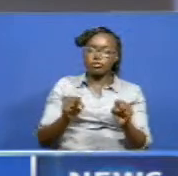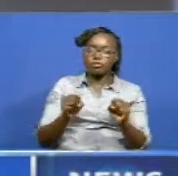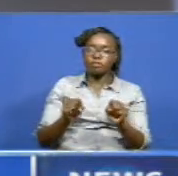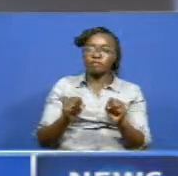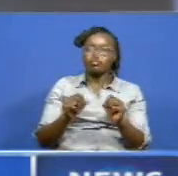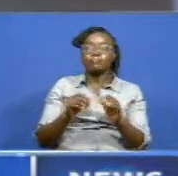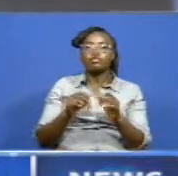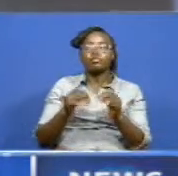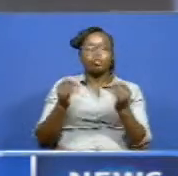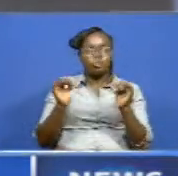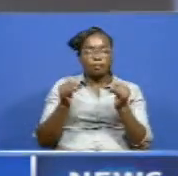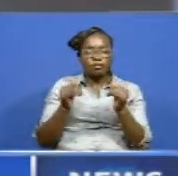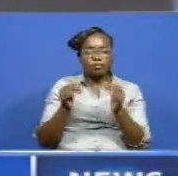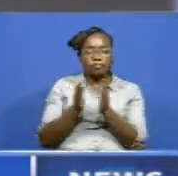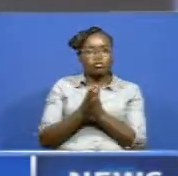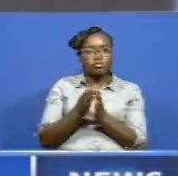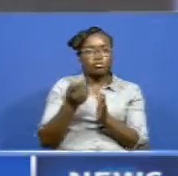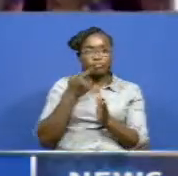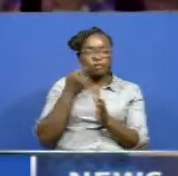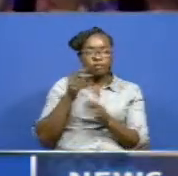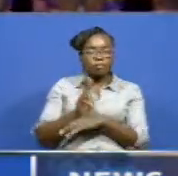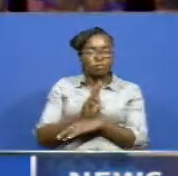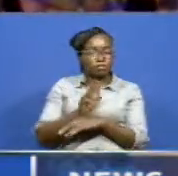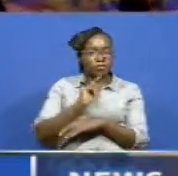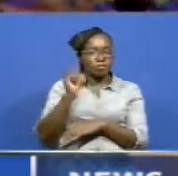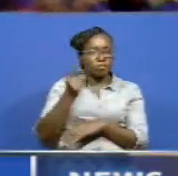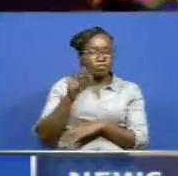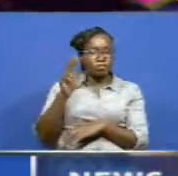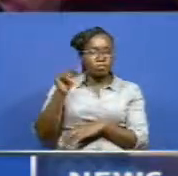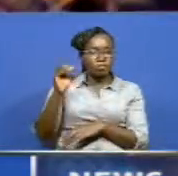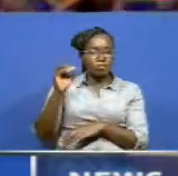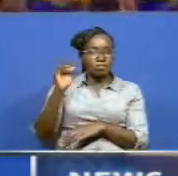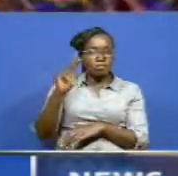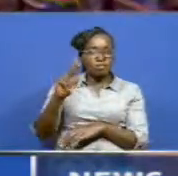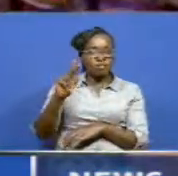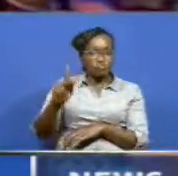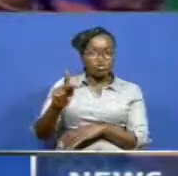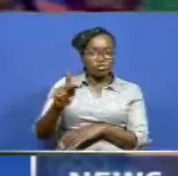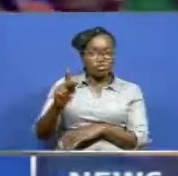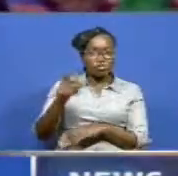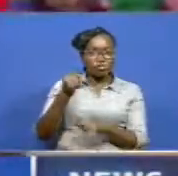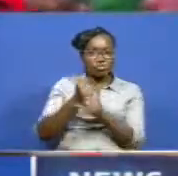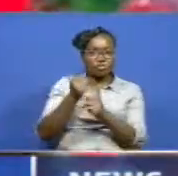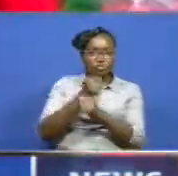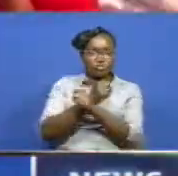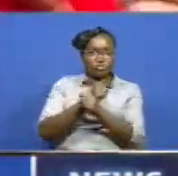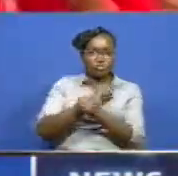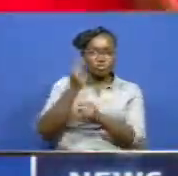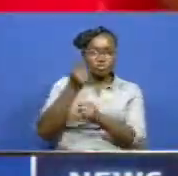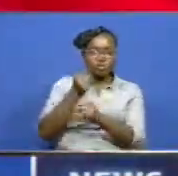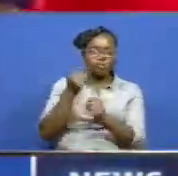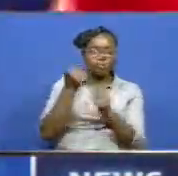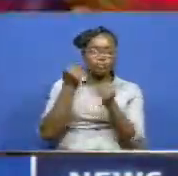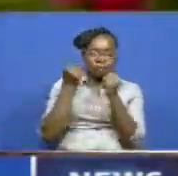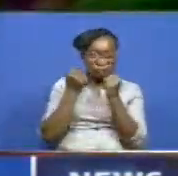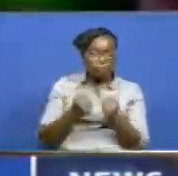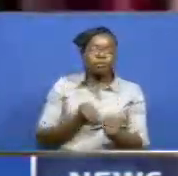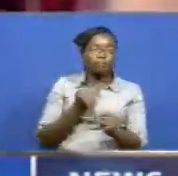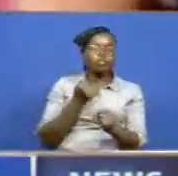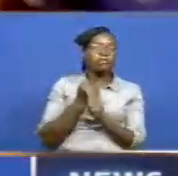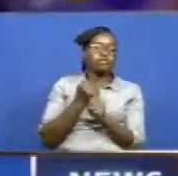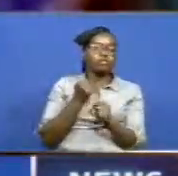of doping cases in Kenya. NOC salutes the effort to protect Kenya's hard-working and clean